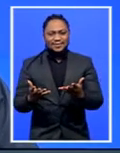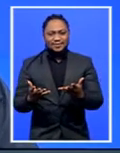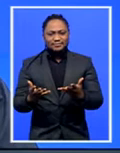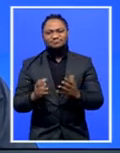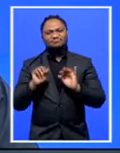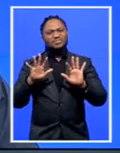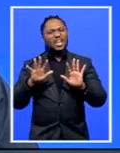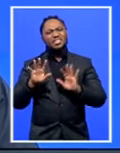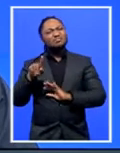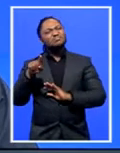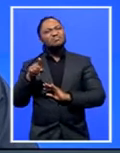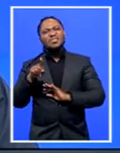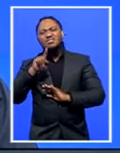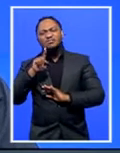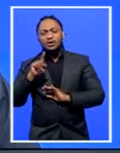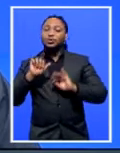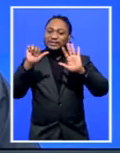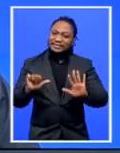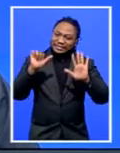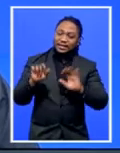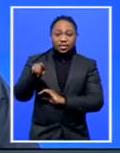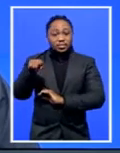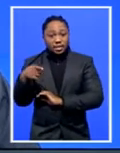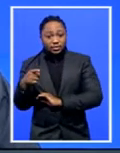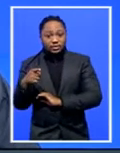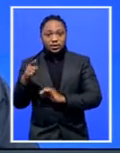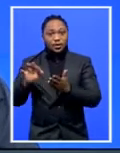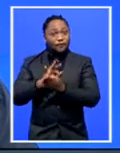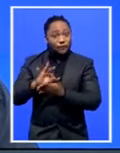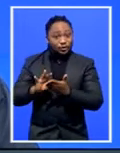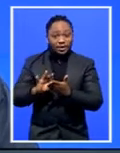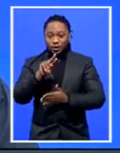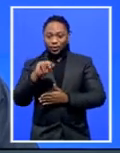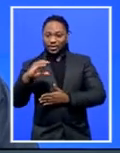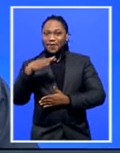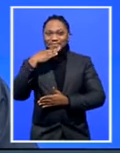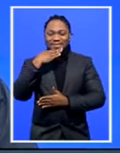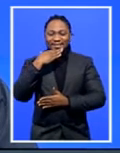approximately 10,000 votes 16,000 votes in Northern Cape, you get a seat in the